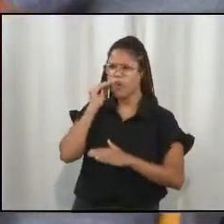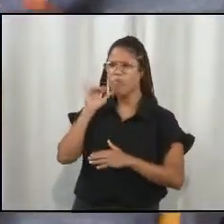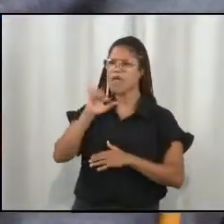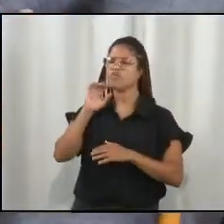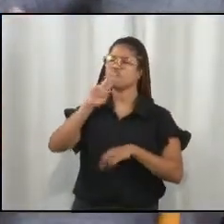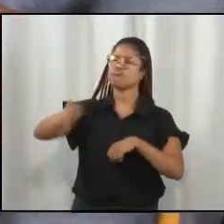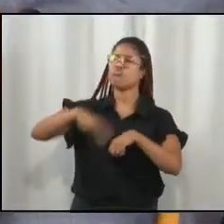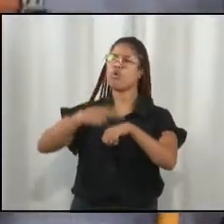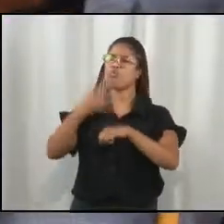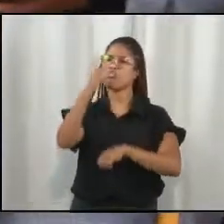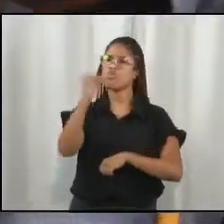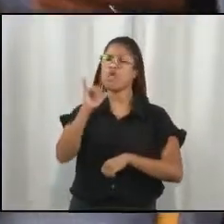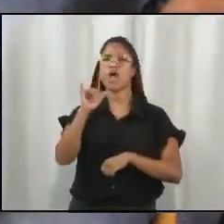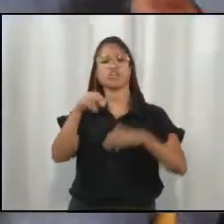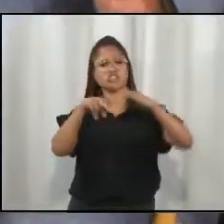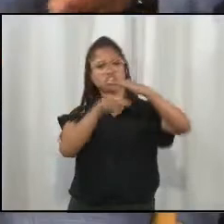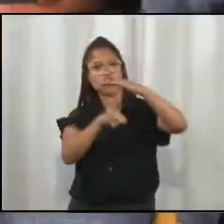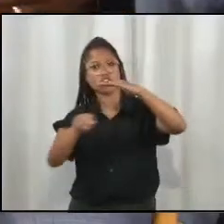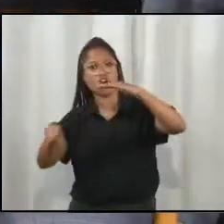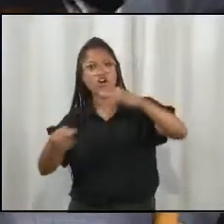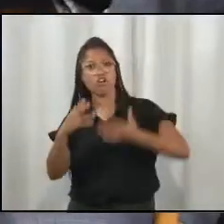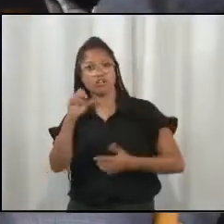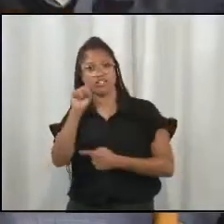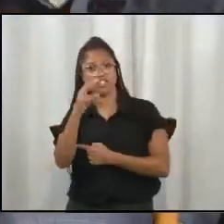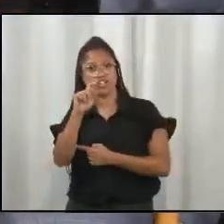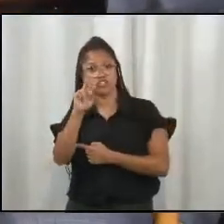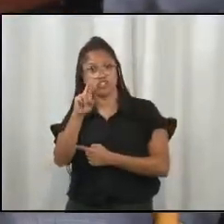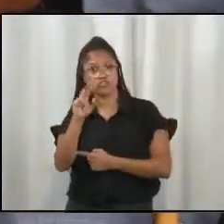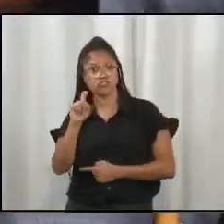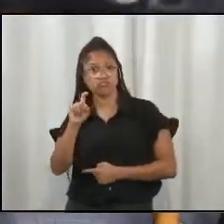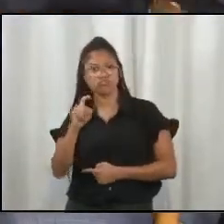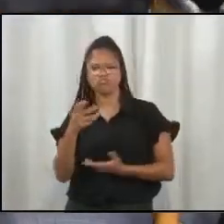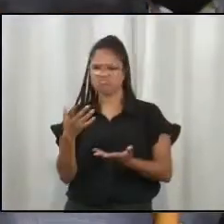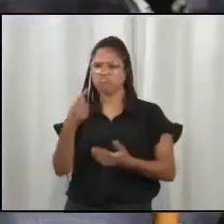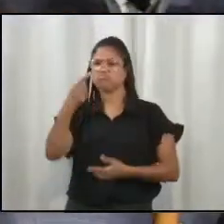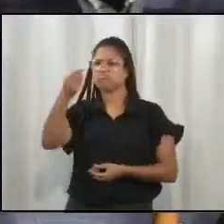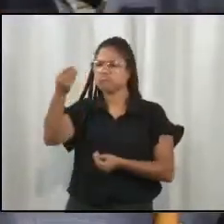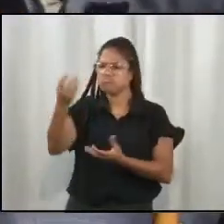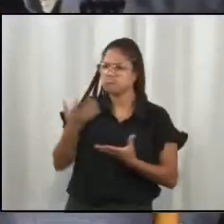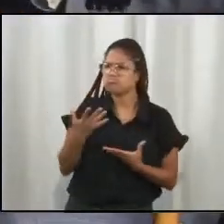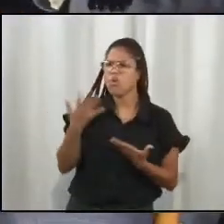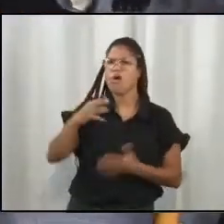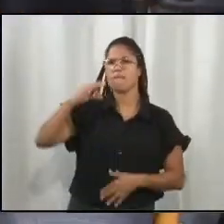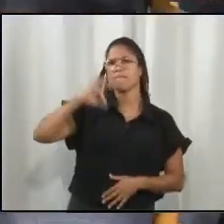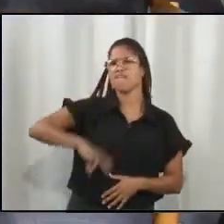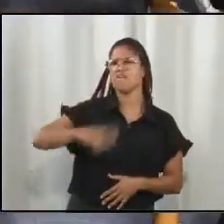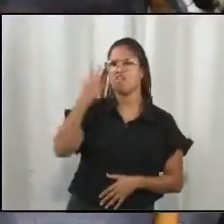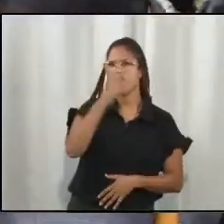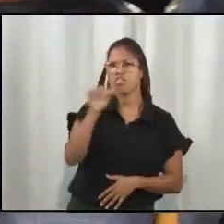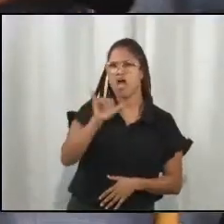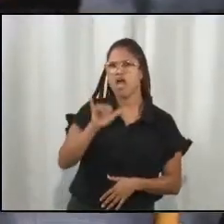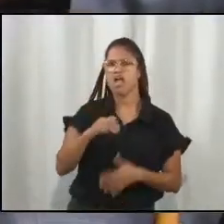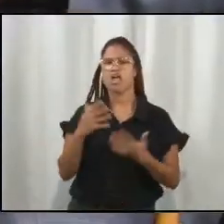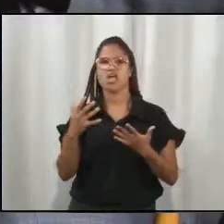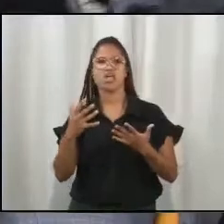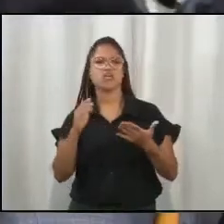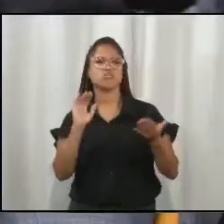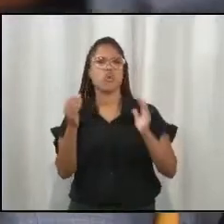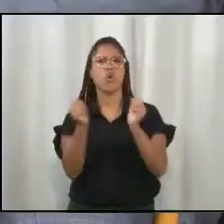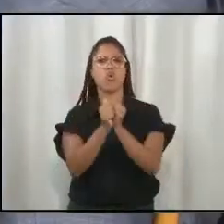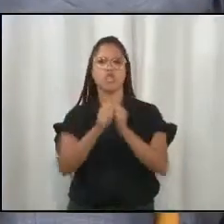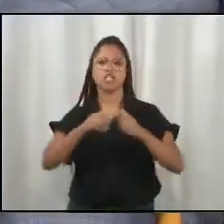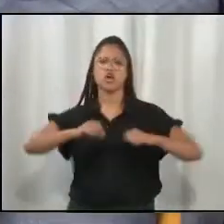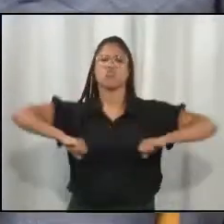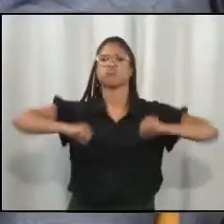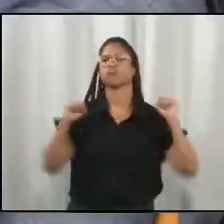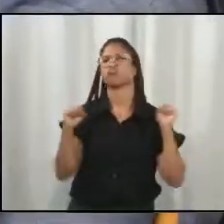Can you share more about the benefits of a tiny home as opposed to, let's say, a congregate shelter and why the city's been